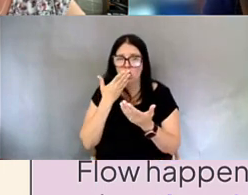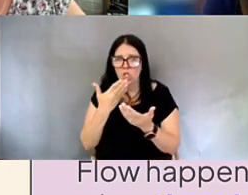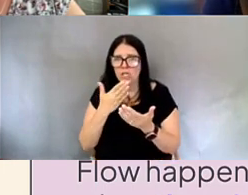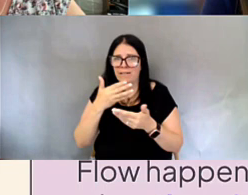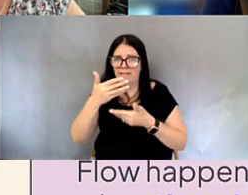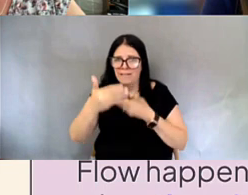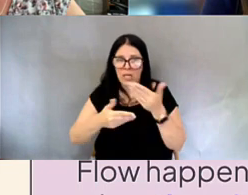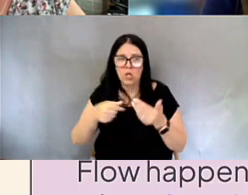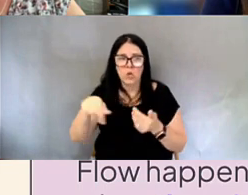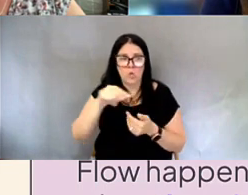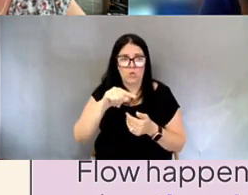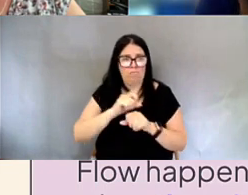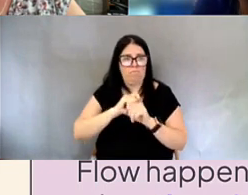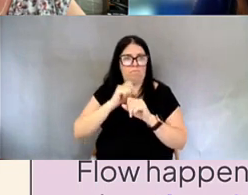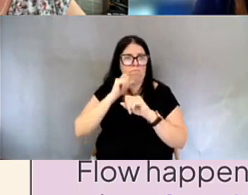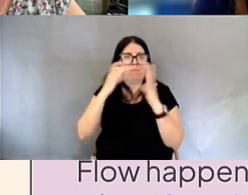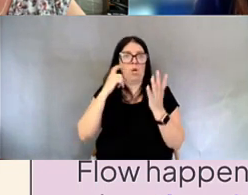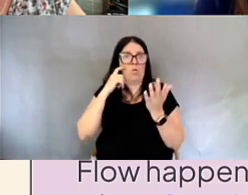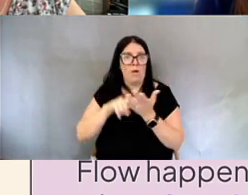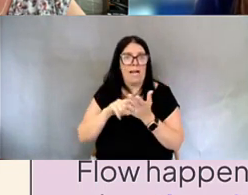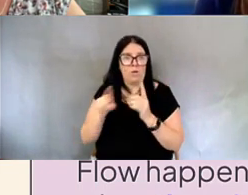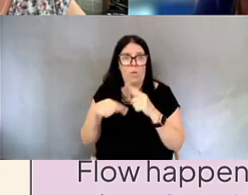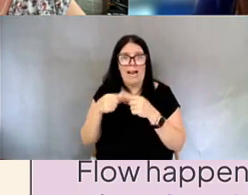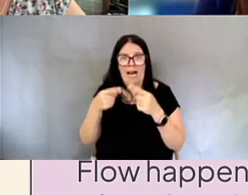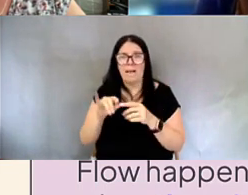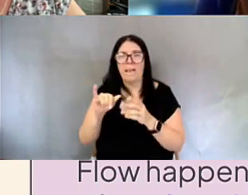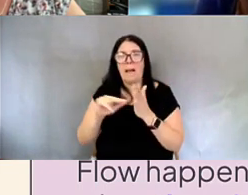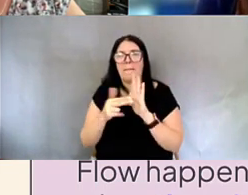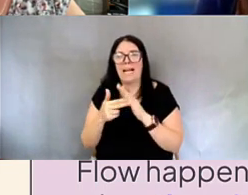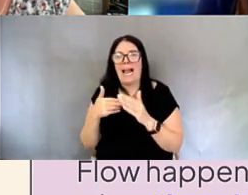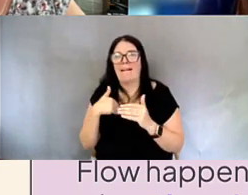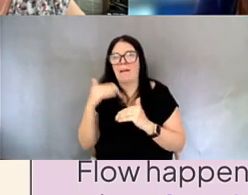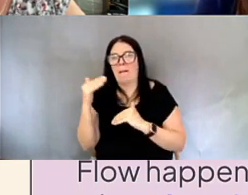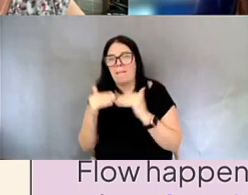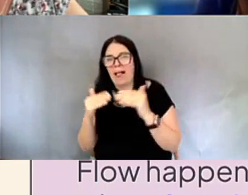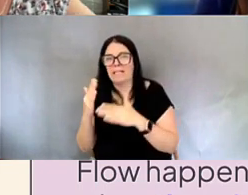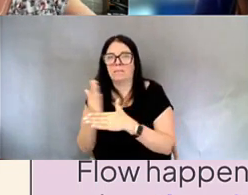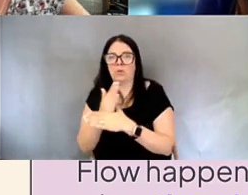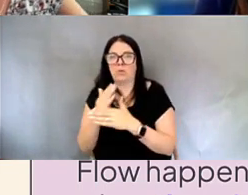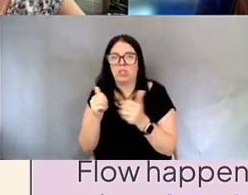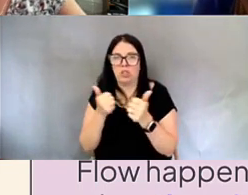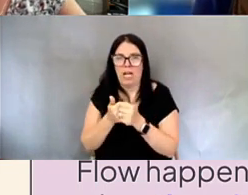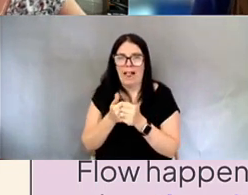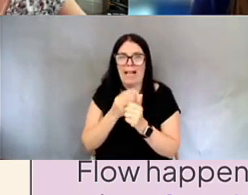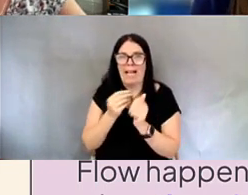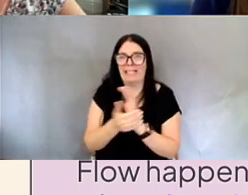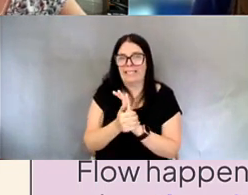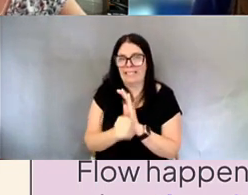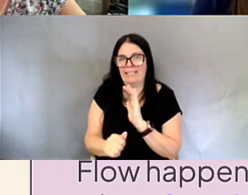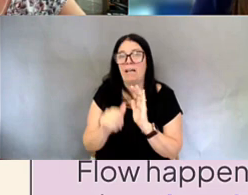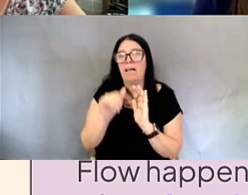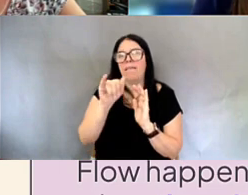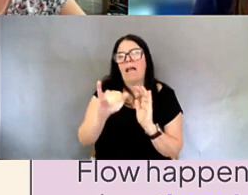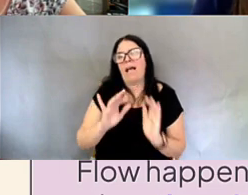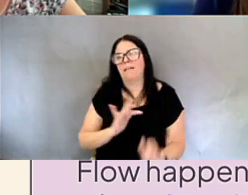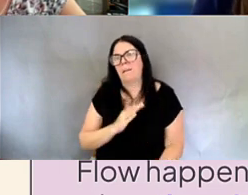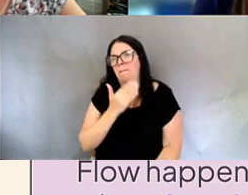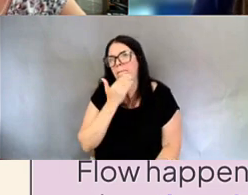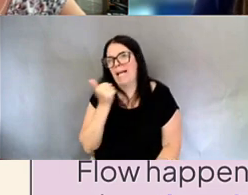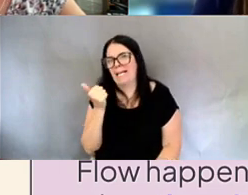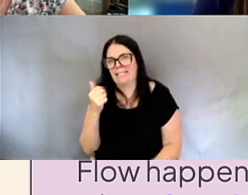when it's happening, is when there's a balance between challenge and skill. And that's the optimal engagement.